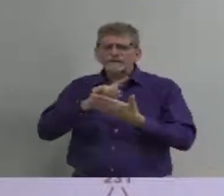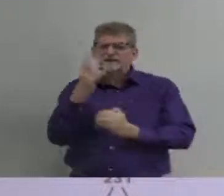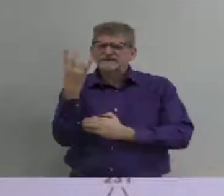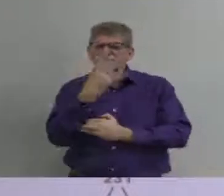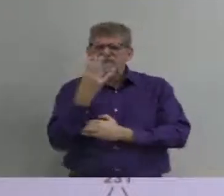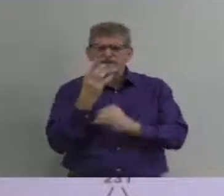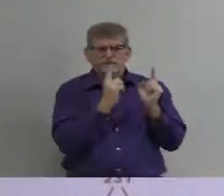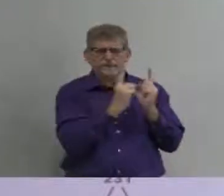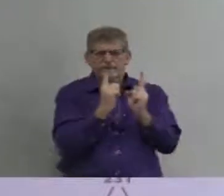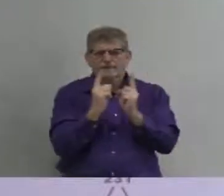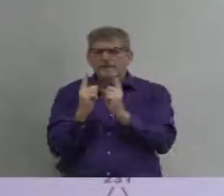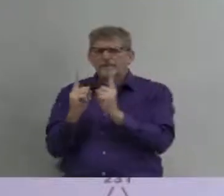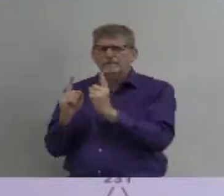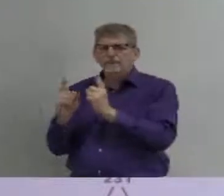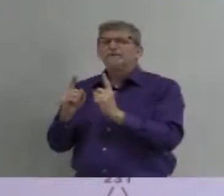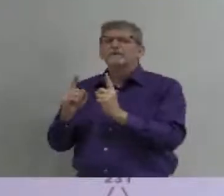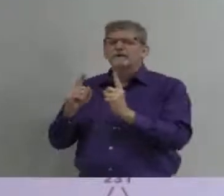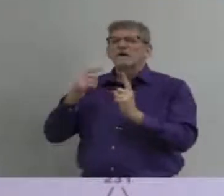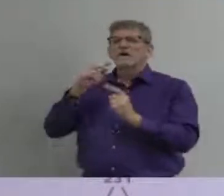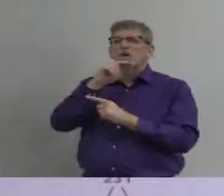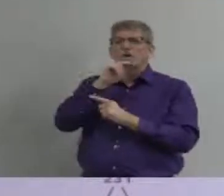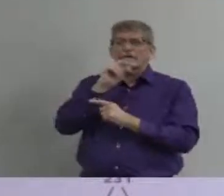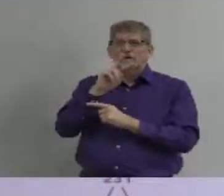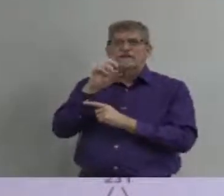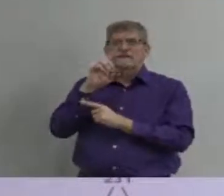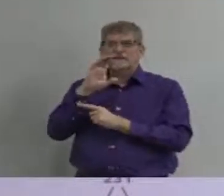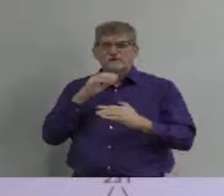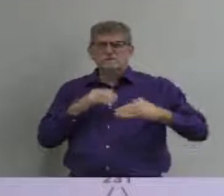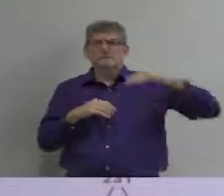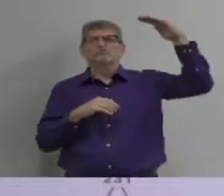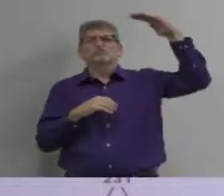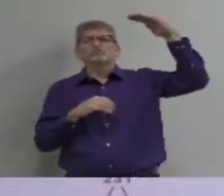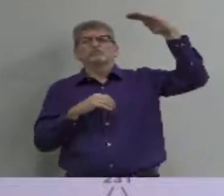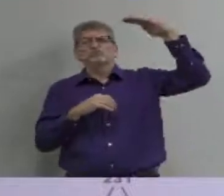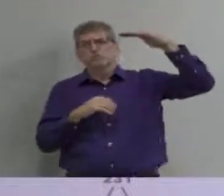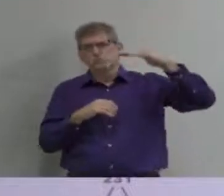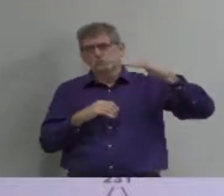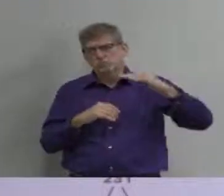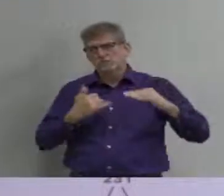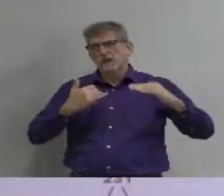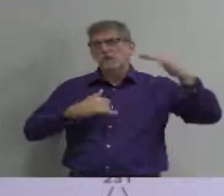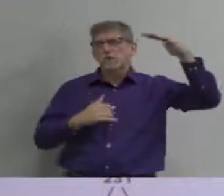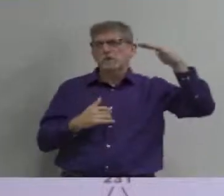high during November and December and has decreased as our other data has.